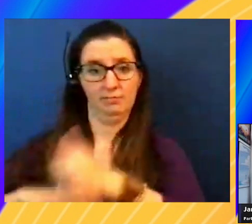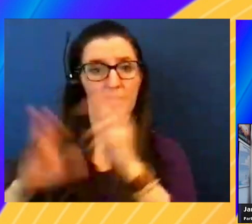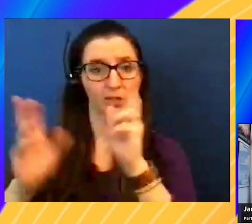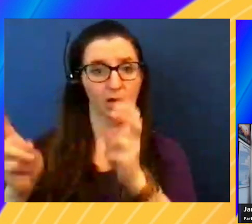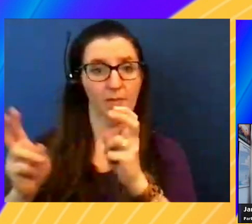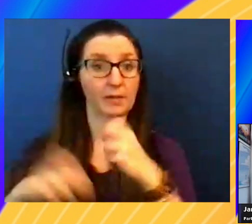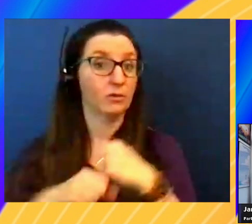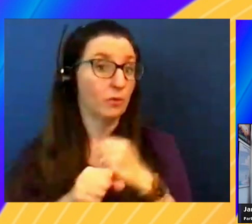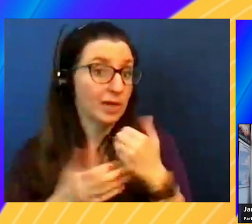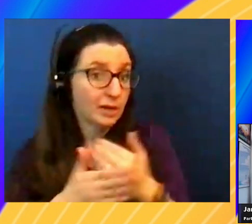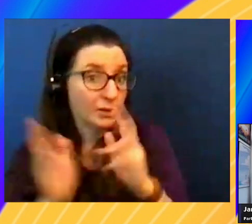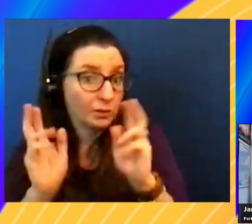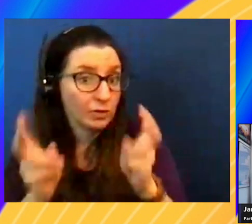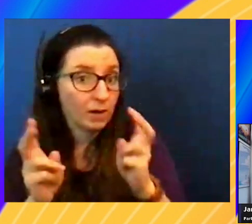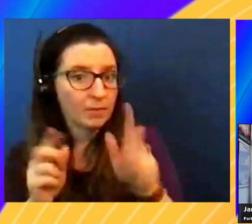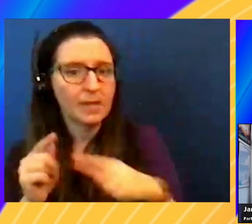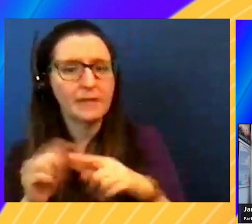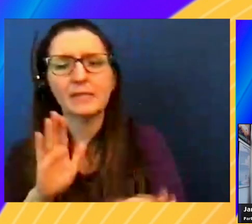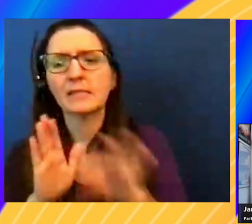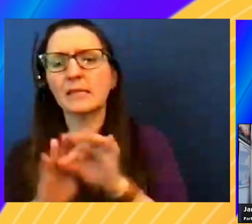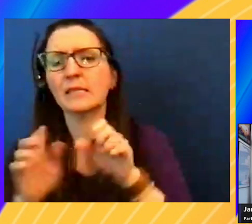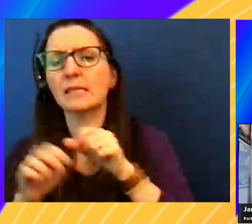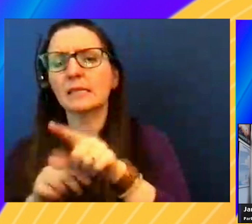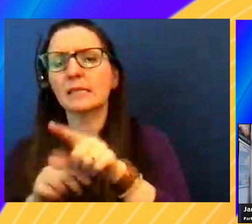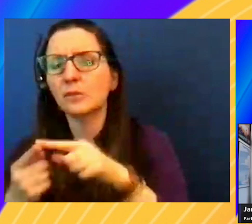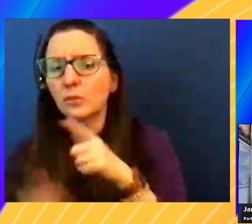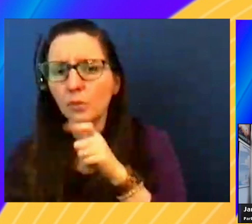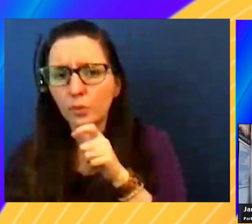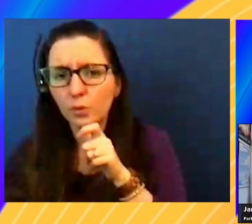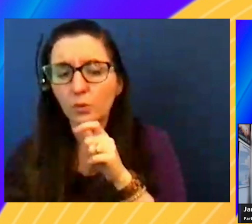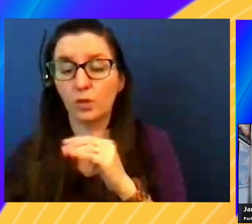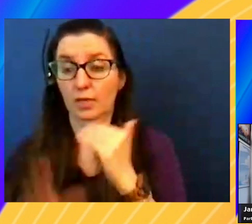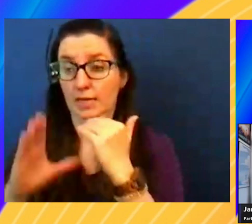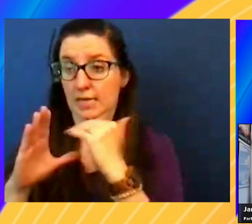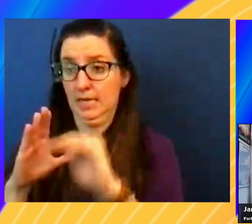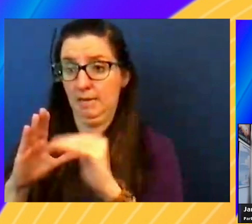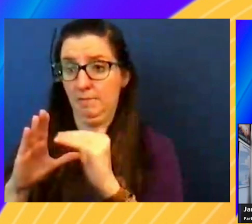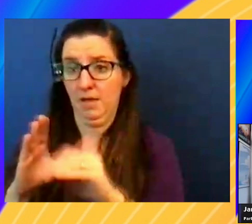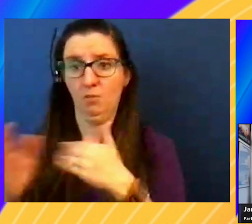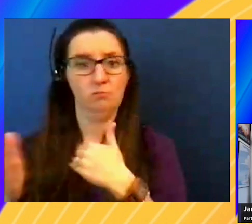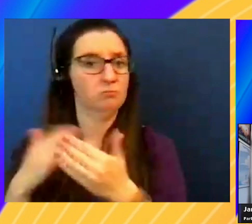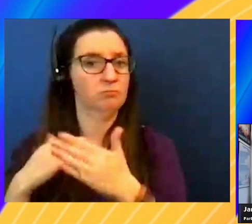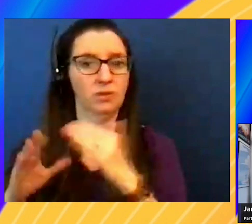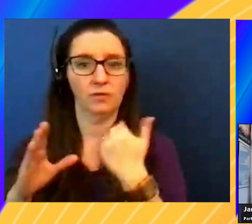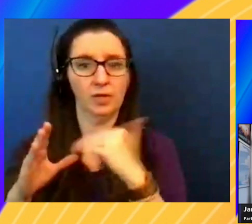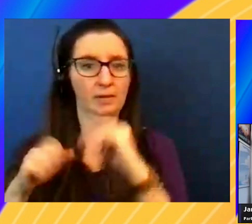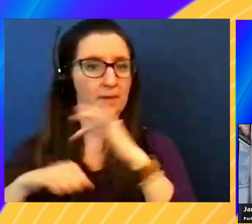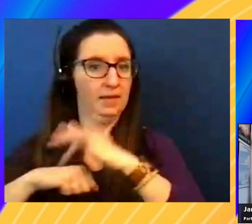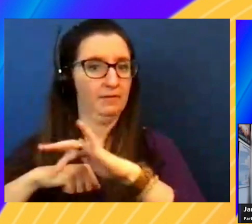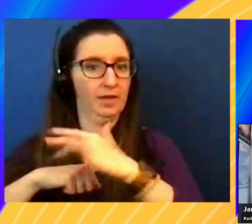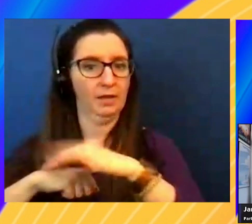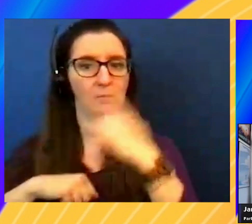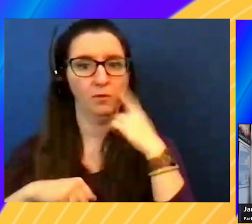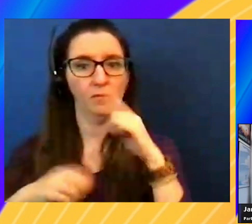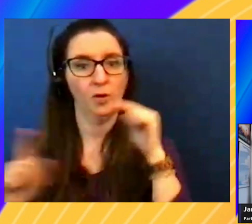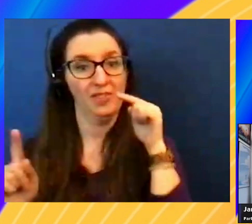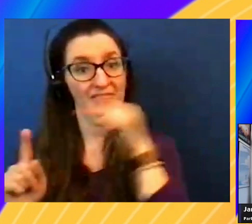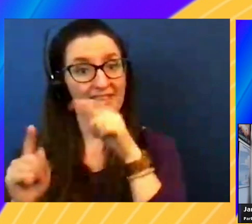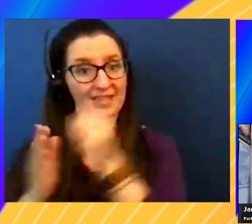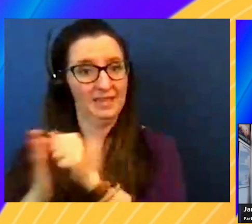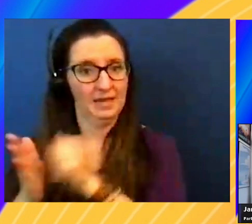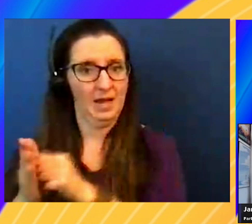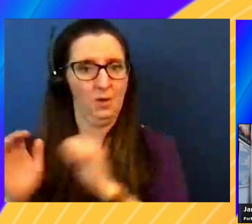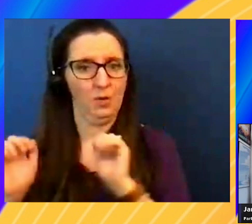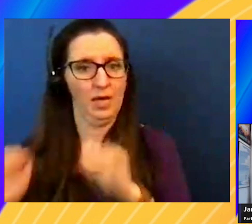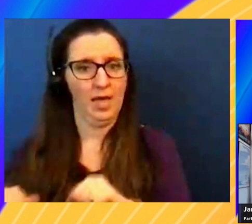select who you send it to. Your email will be whatever email is available for this account. So it could be to an